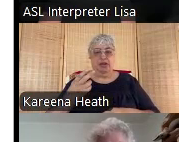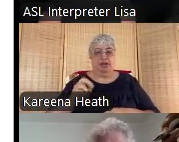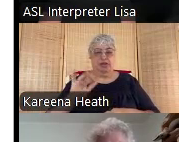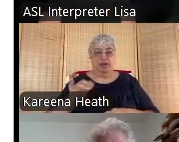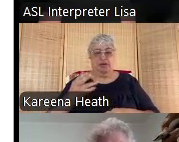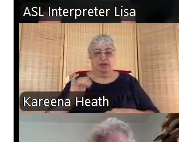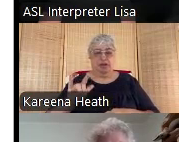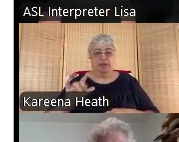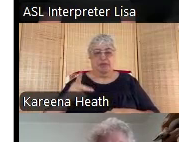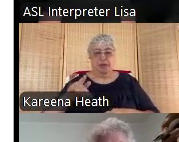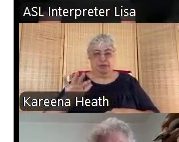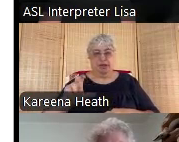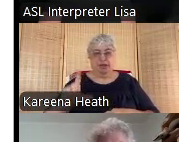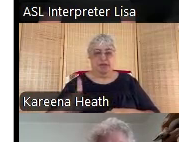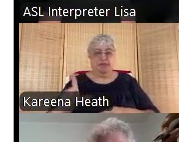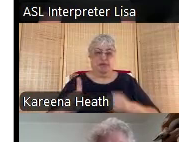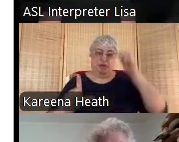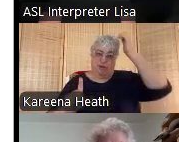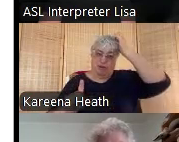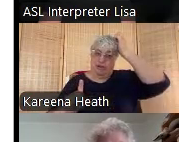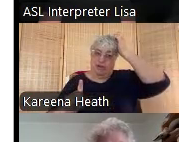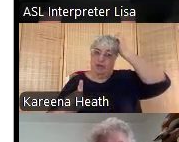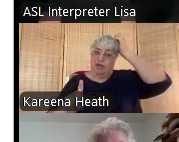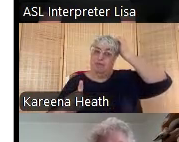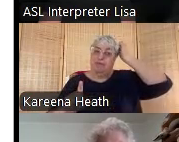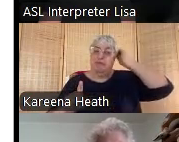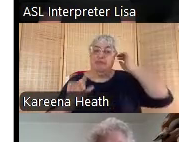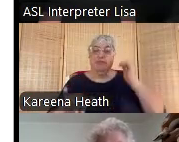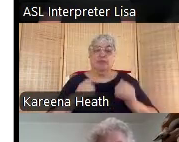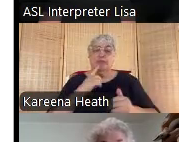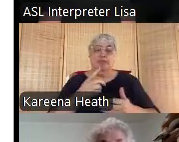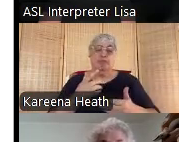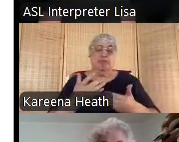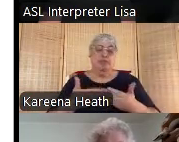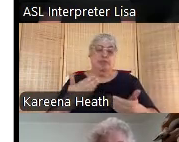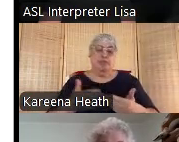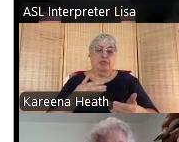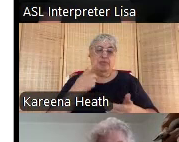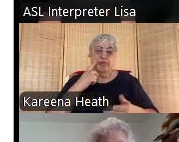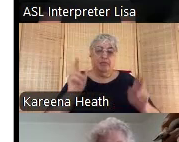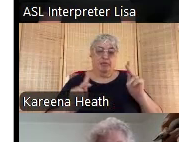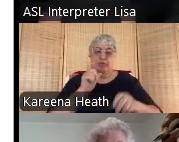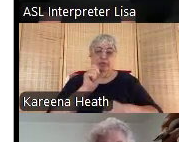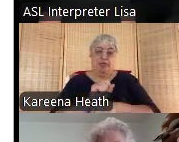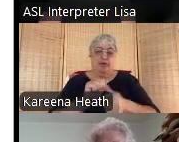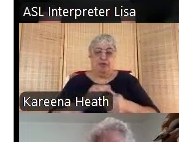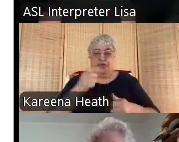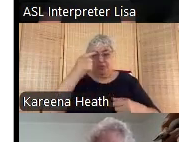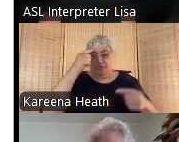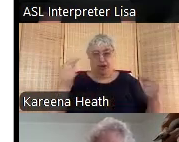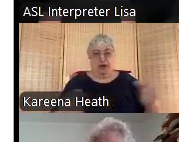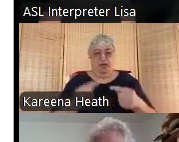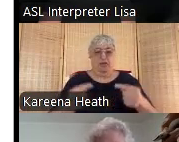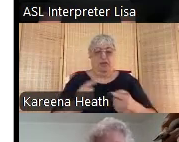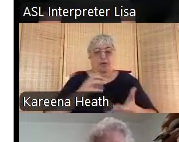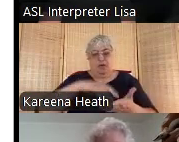Library. And these are a great way to just, for people who are already working with people with brain injury, or people who want to